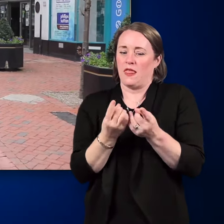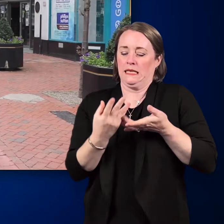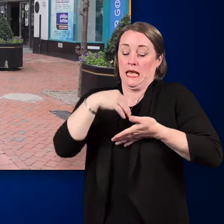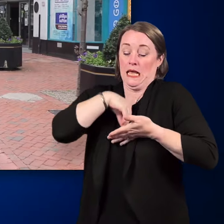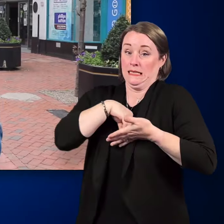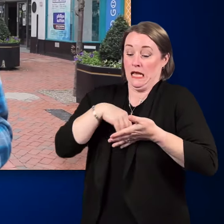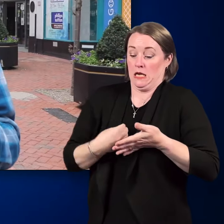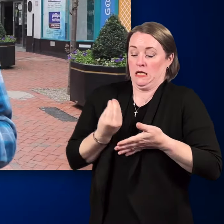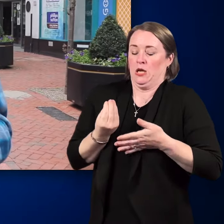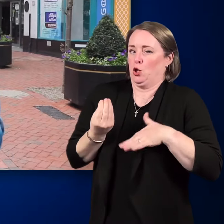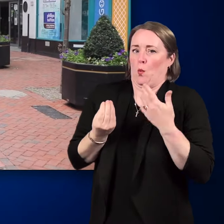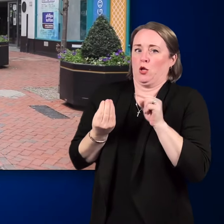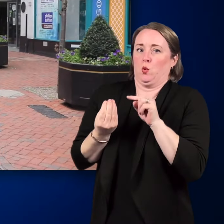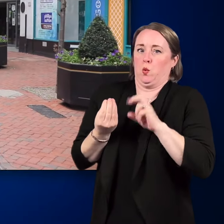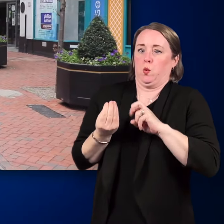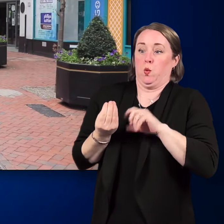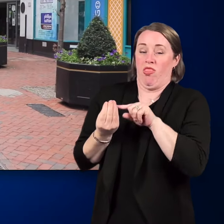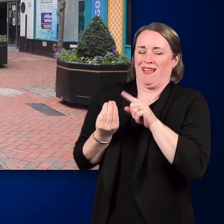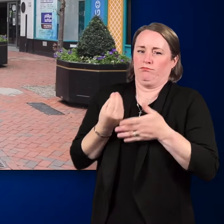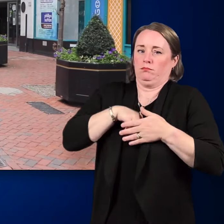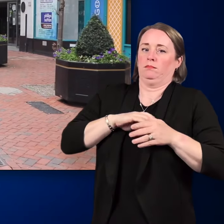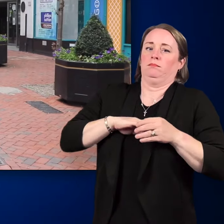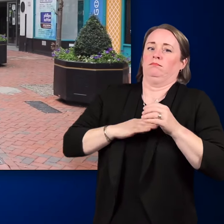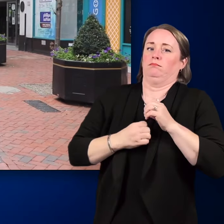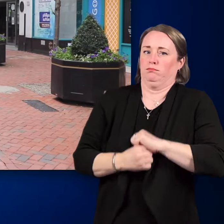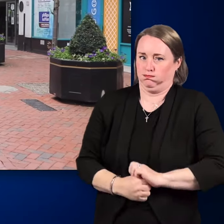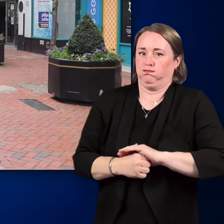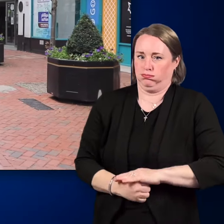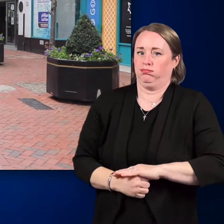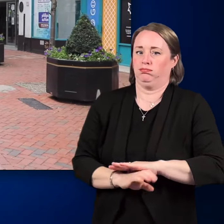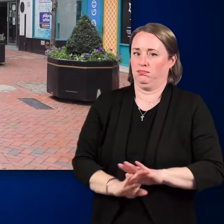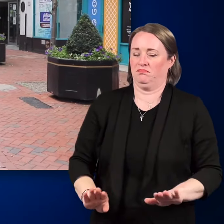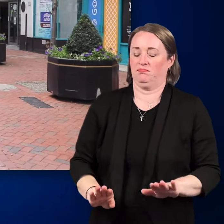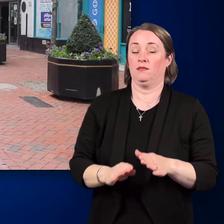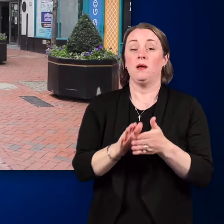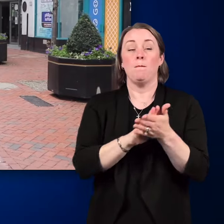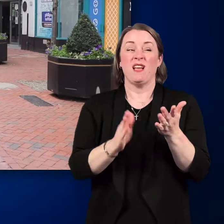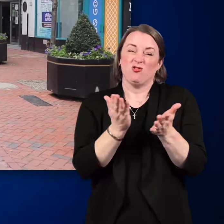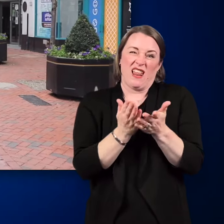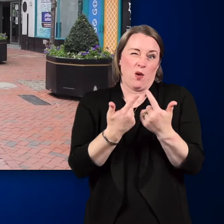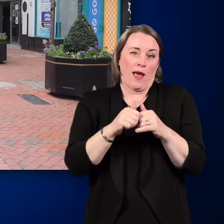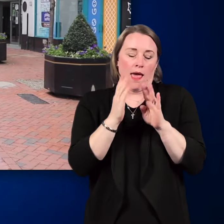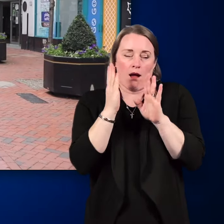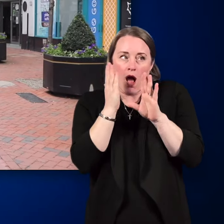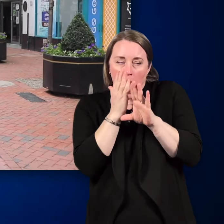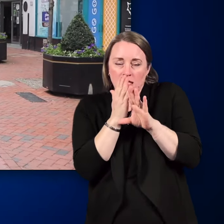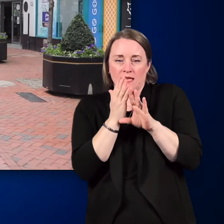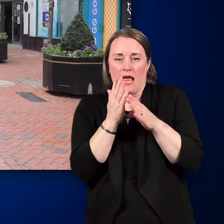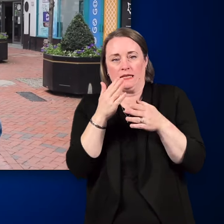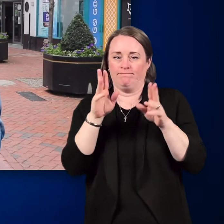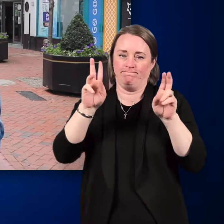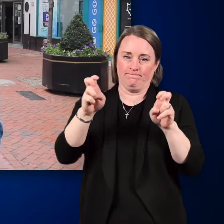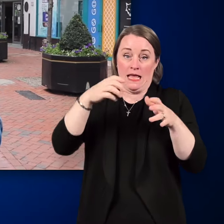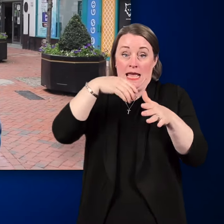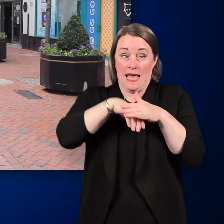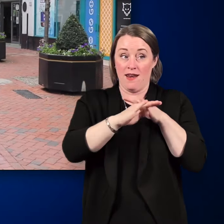to explore them. We just don't want to deal with them. And so what we do is we hide and hunker down and